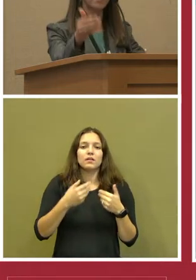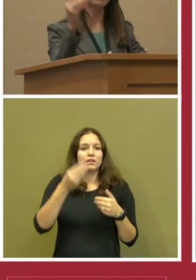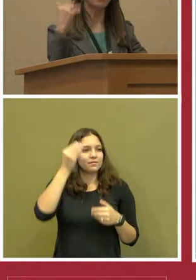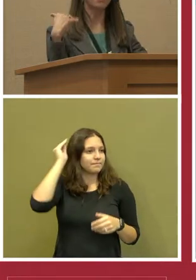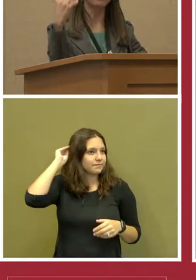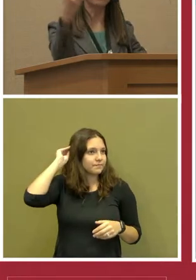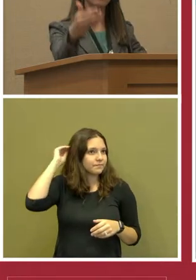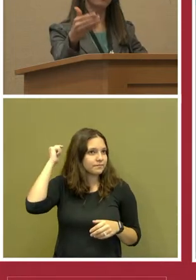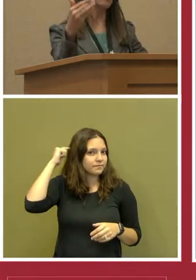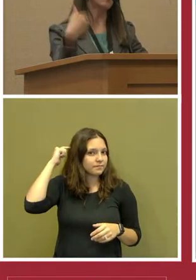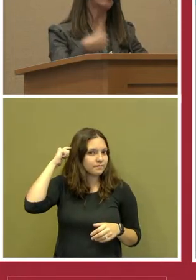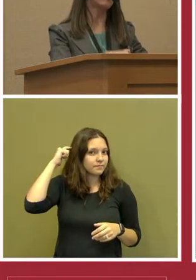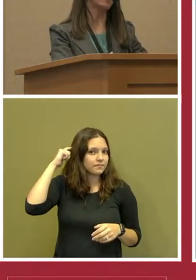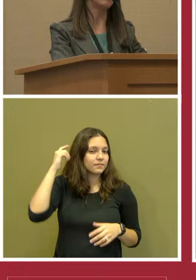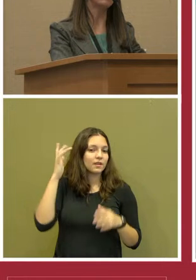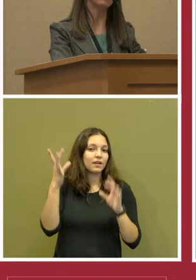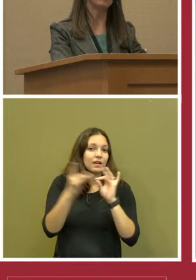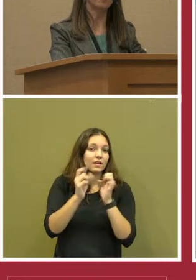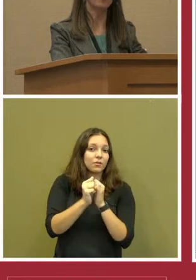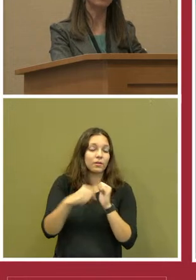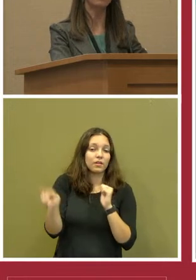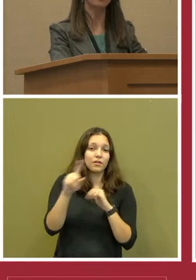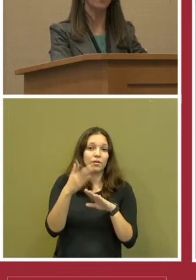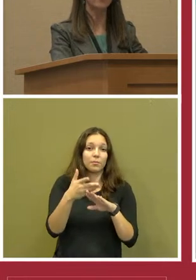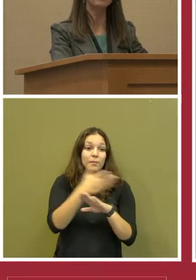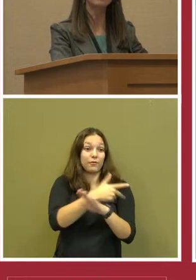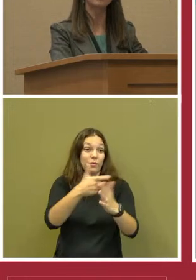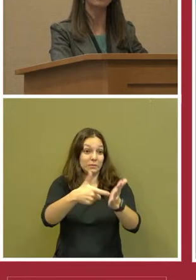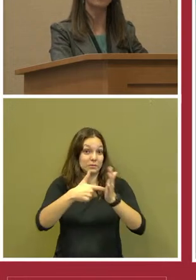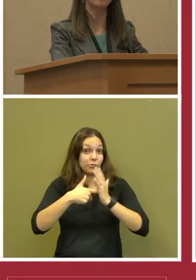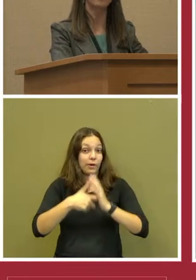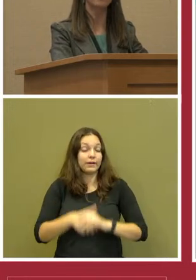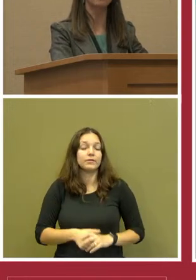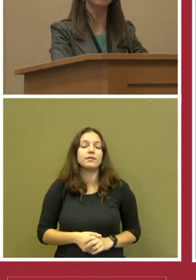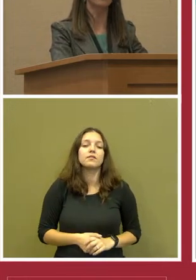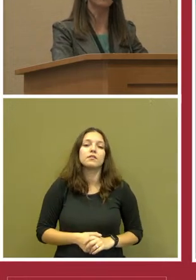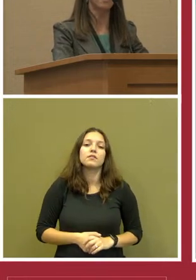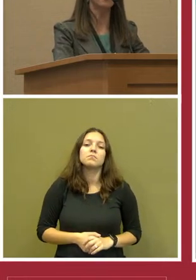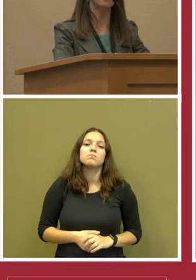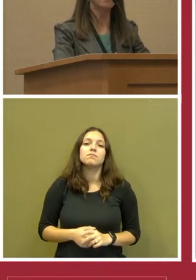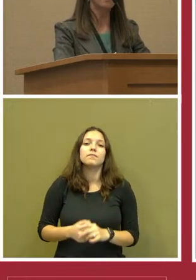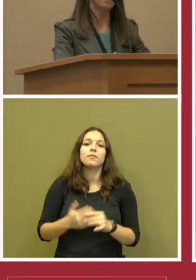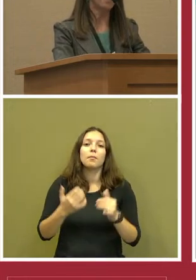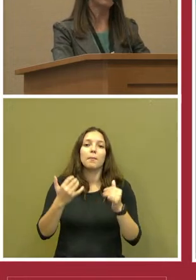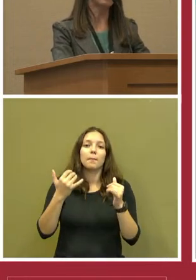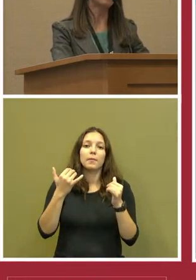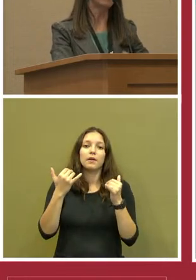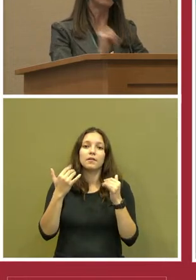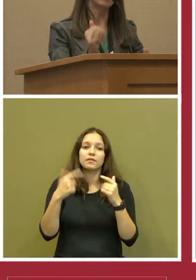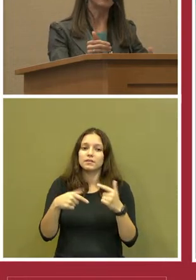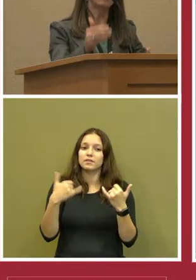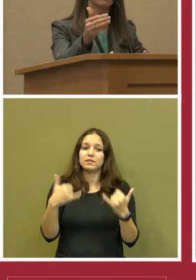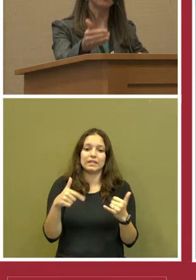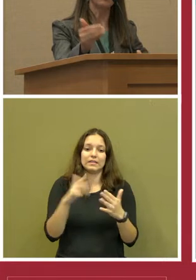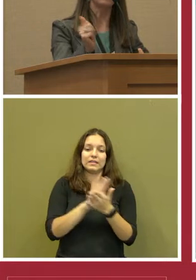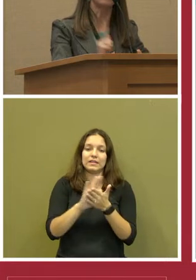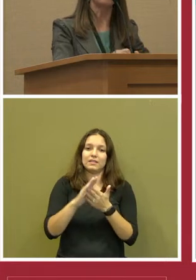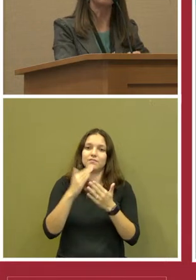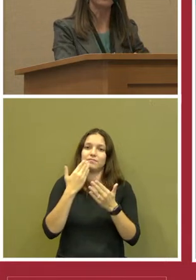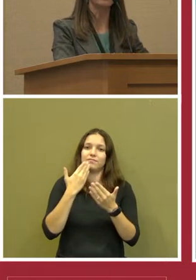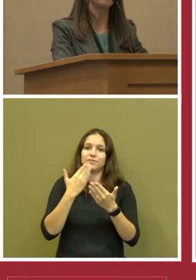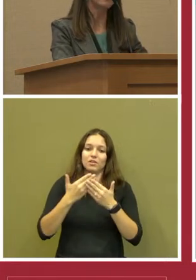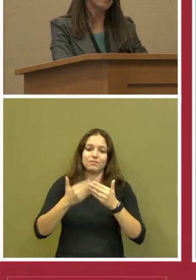of our minds connecting with you all even before that was a requirement, but this is kind of a nice next step, and the group